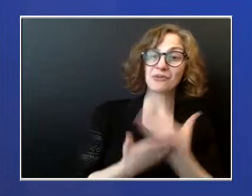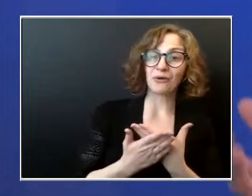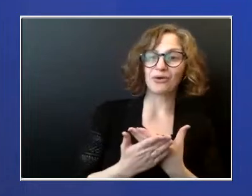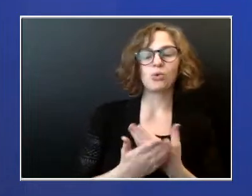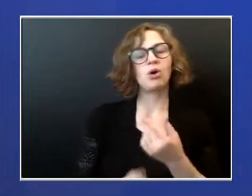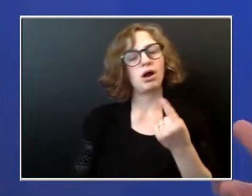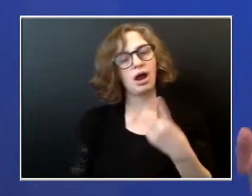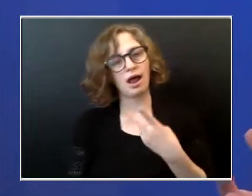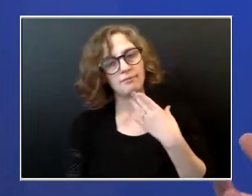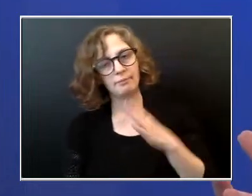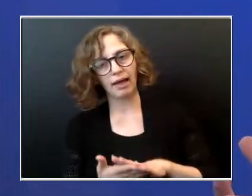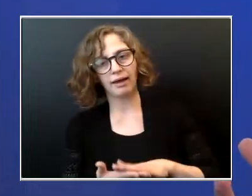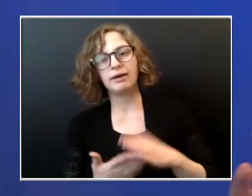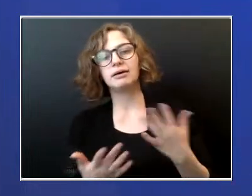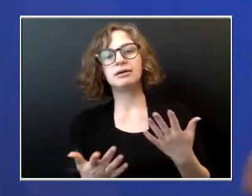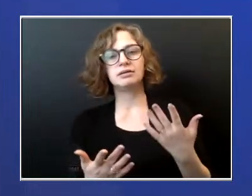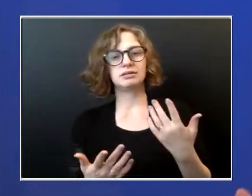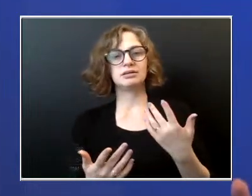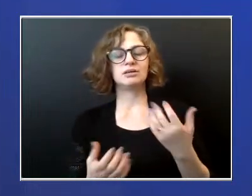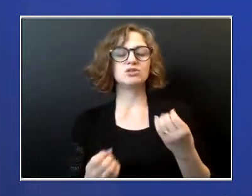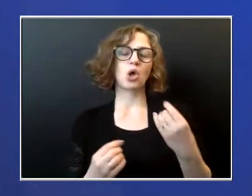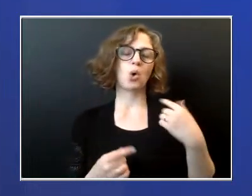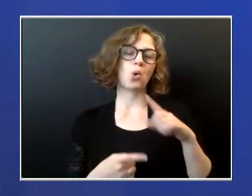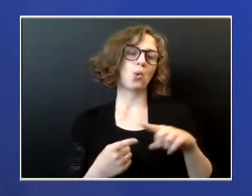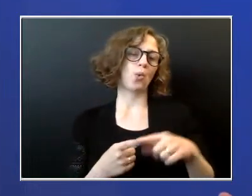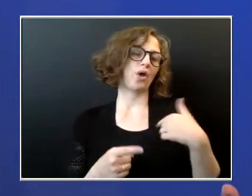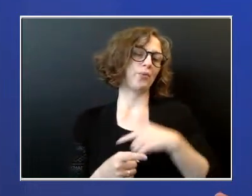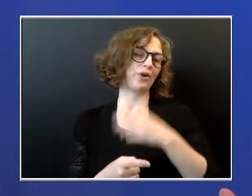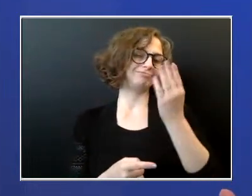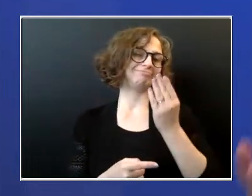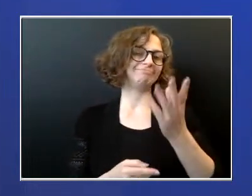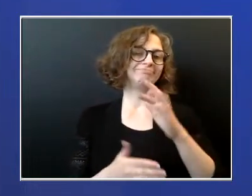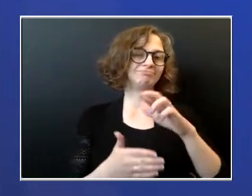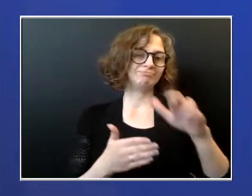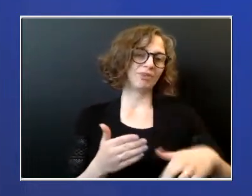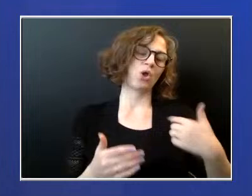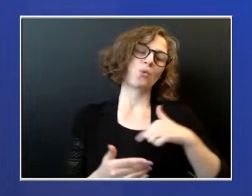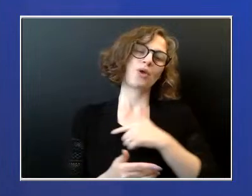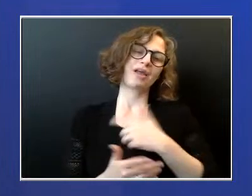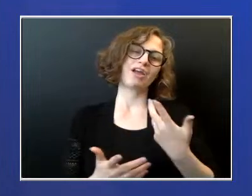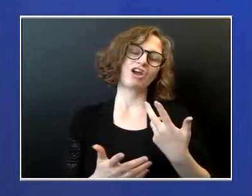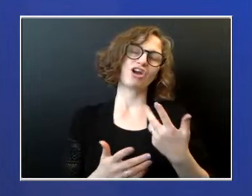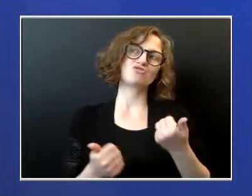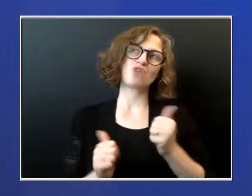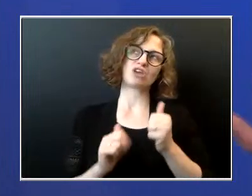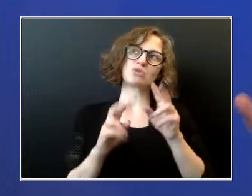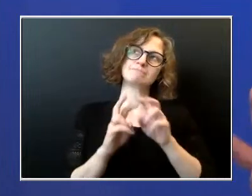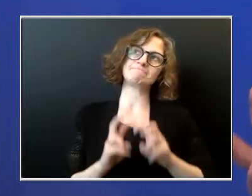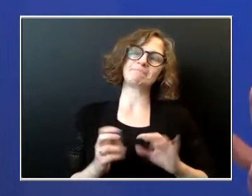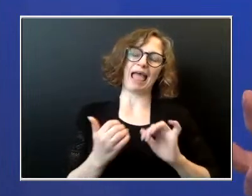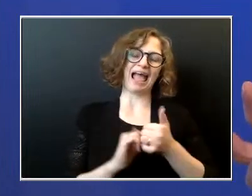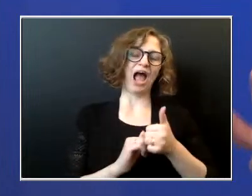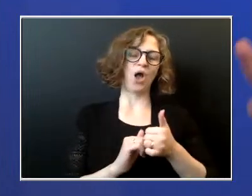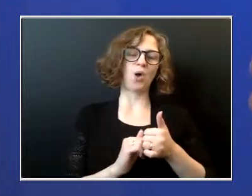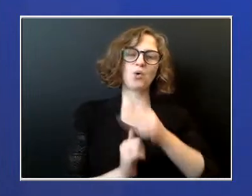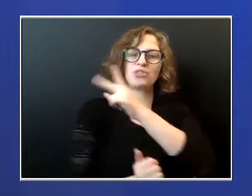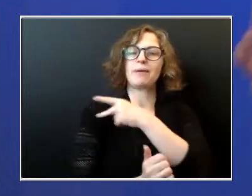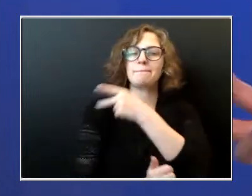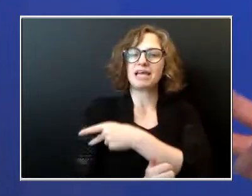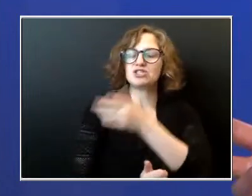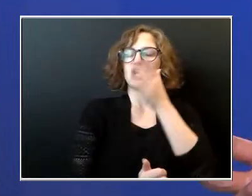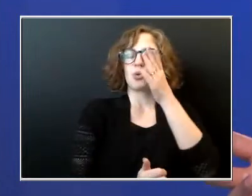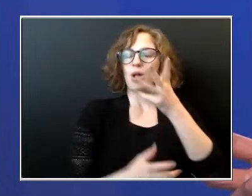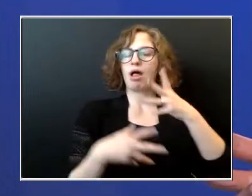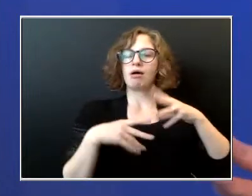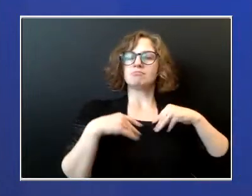to assess and understand how that information might be perceived, because if we can help you adapt to that information, then you